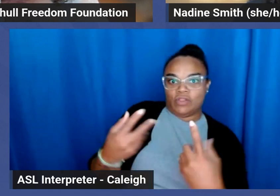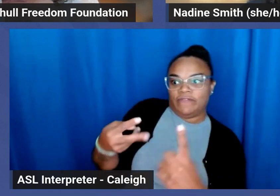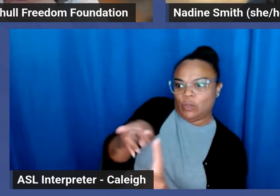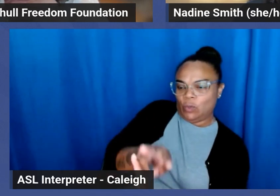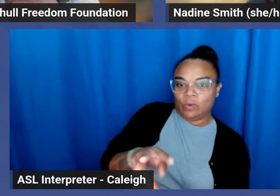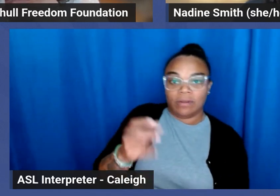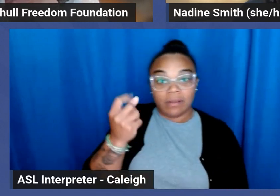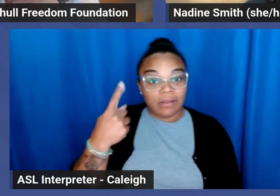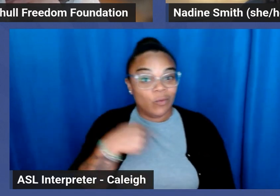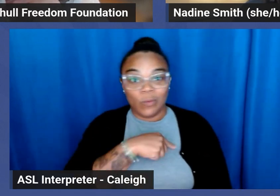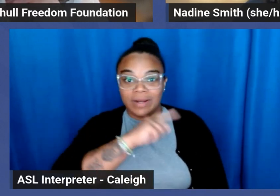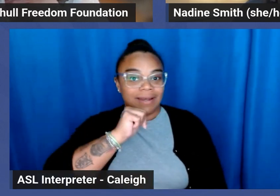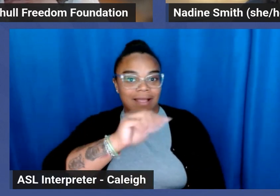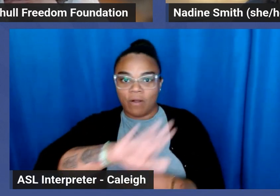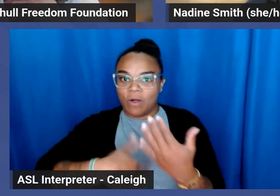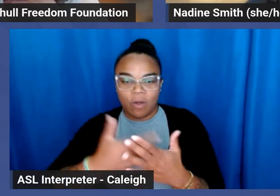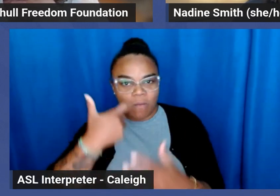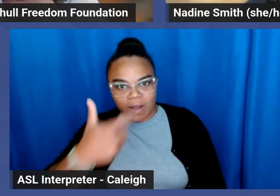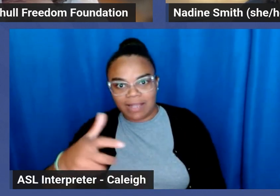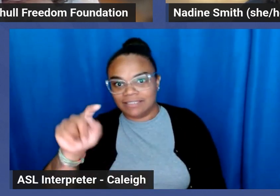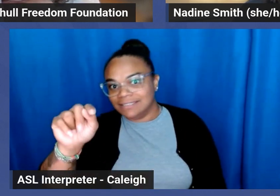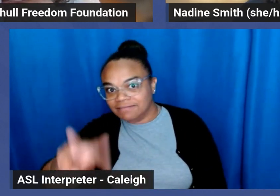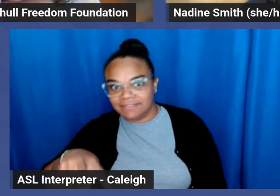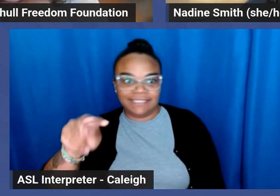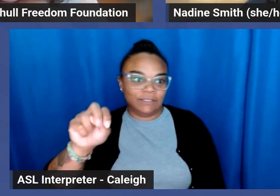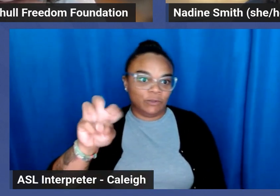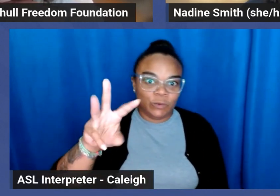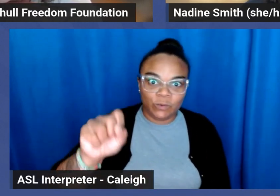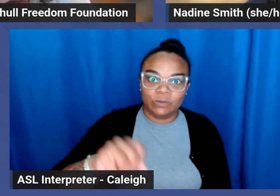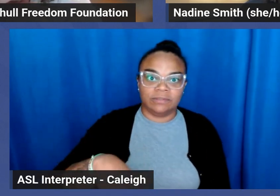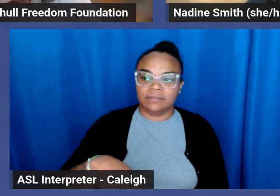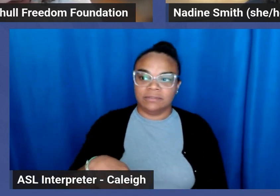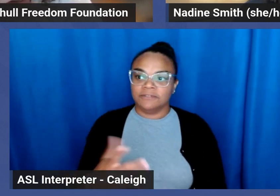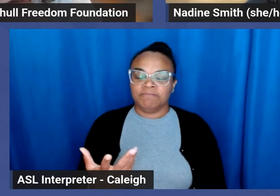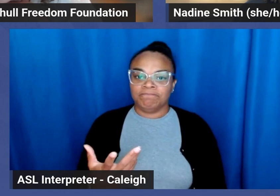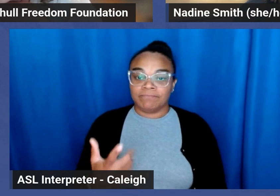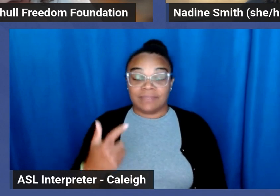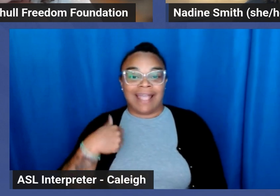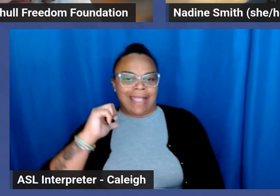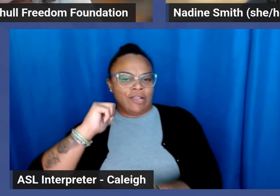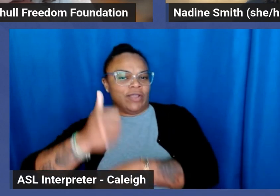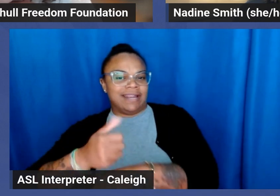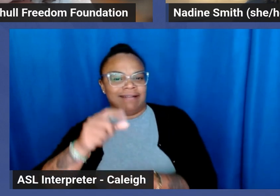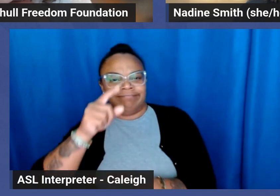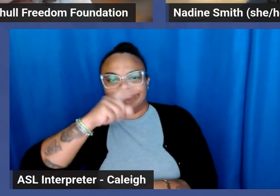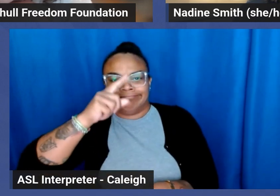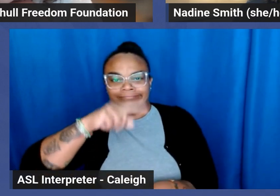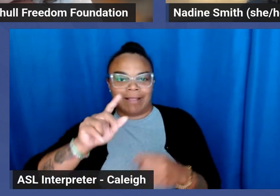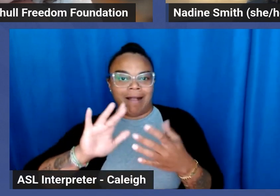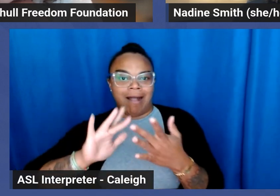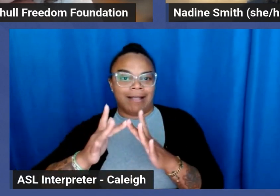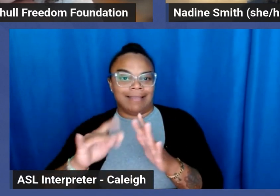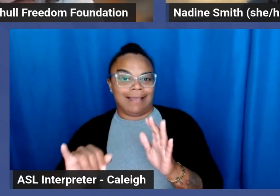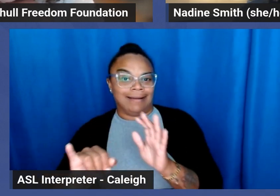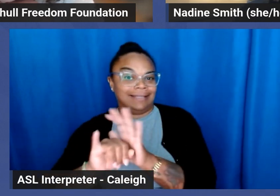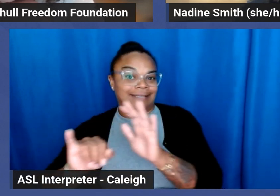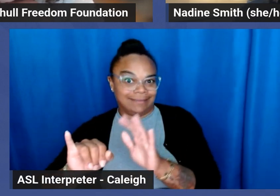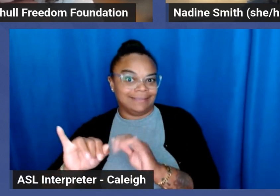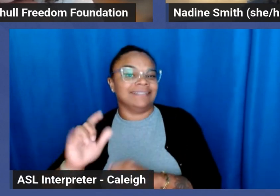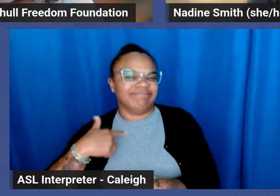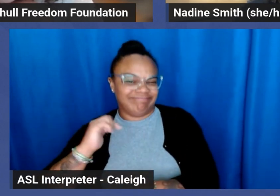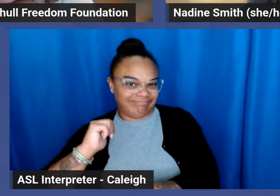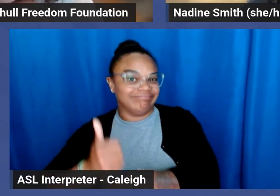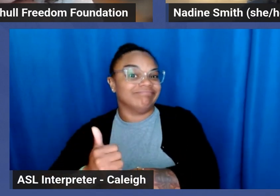news. We, I created a phony online identity